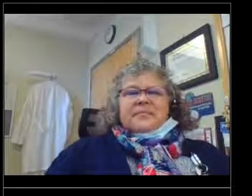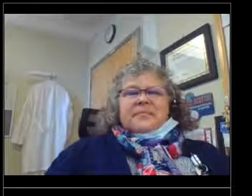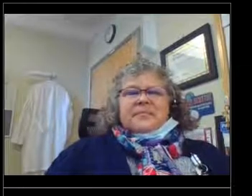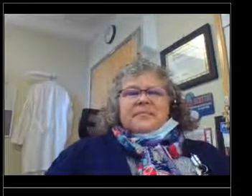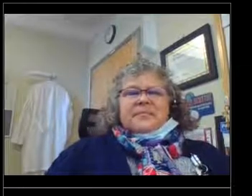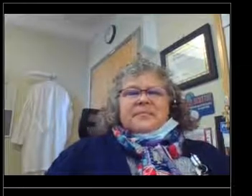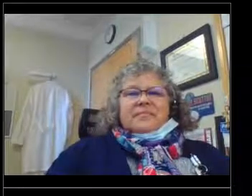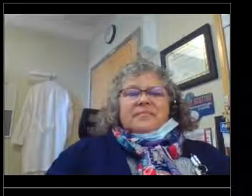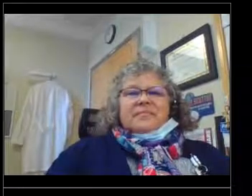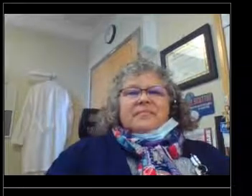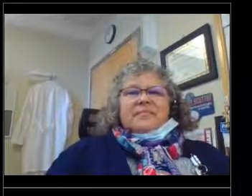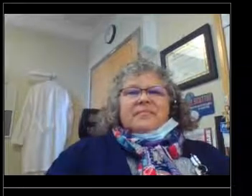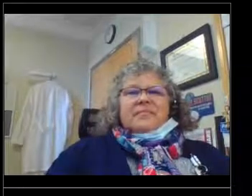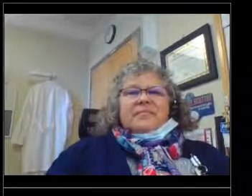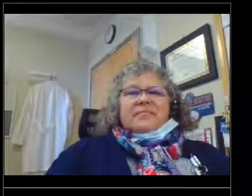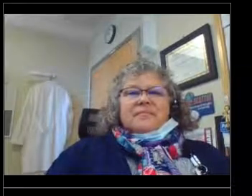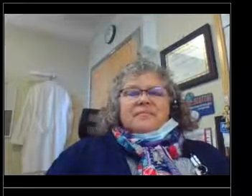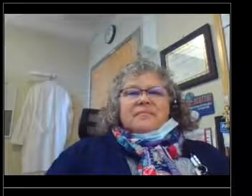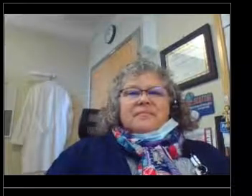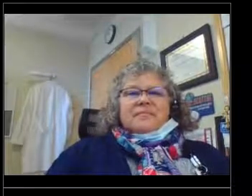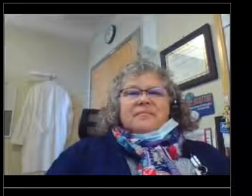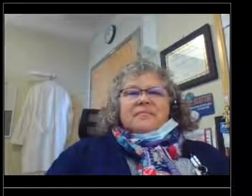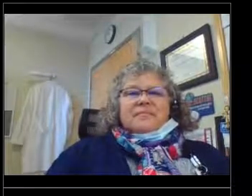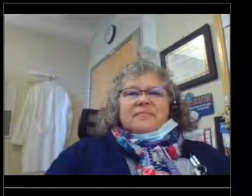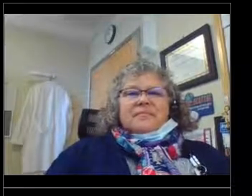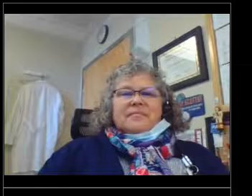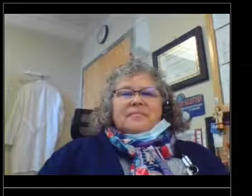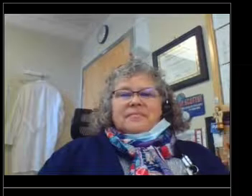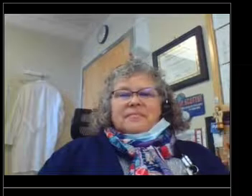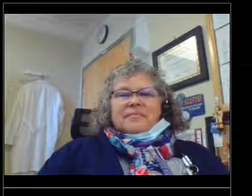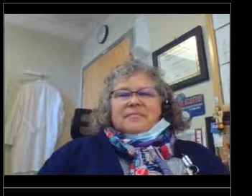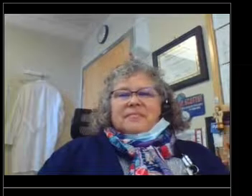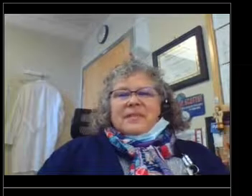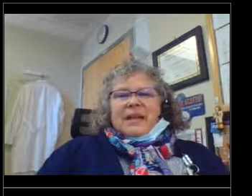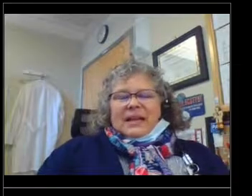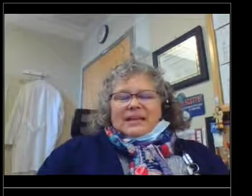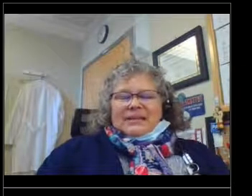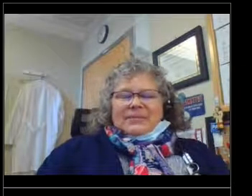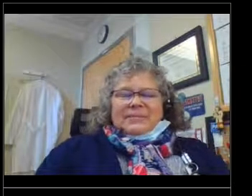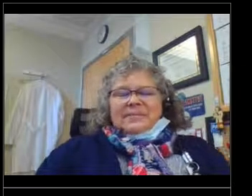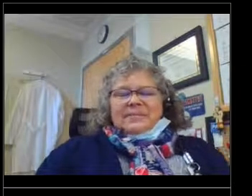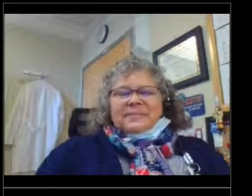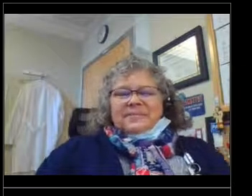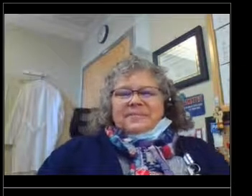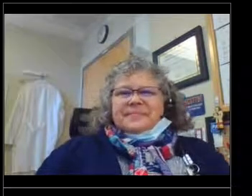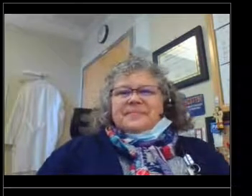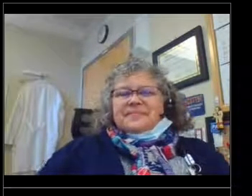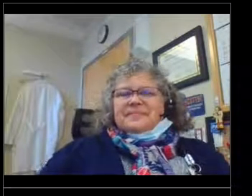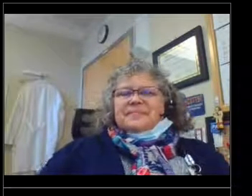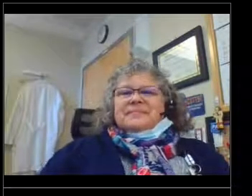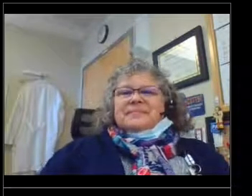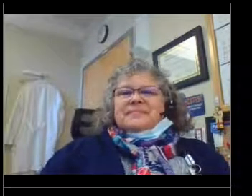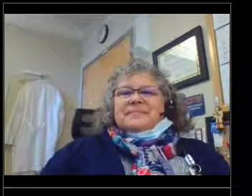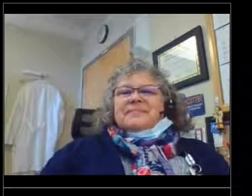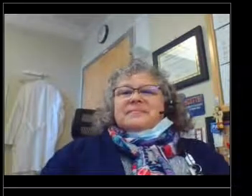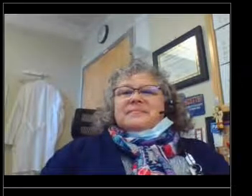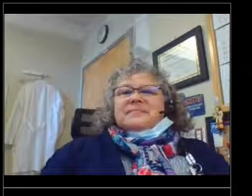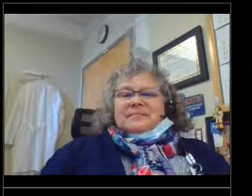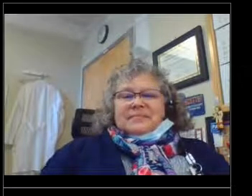And she says, no, I'm fine. I believe her and move on, So just making sure that you keep that door open